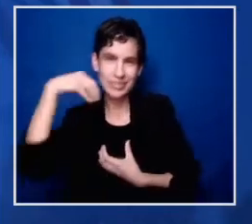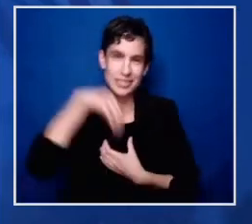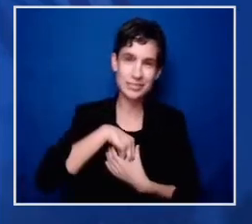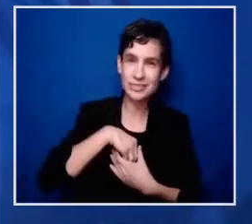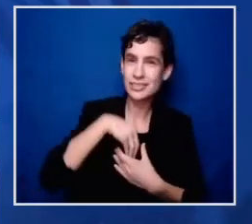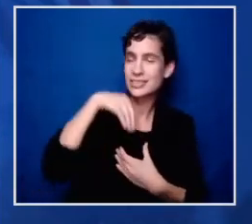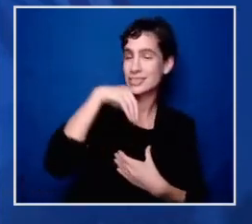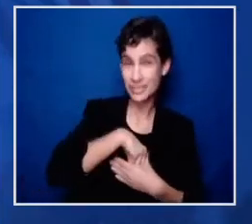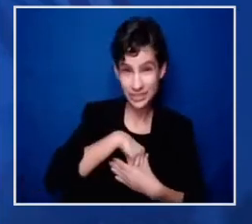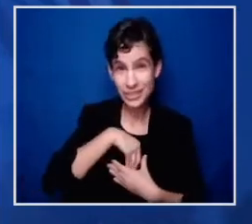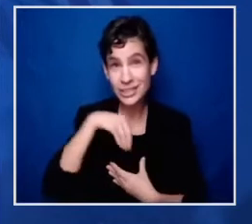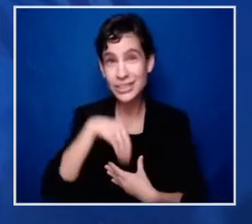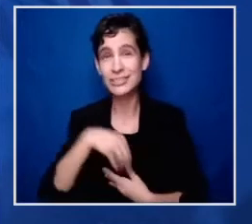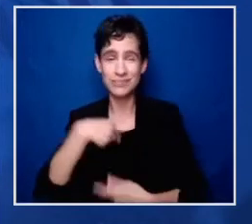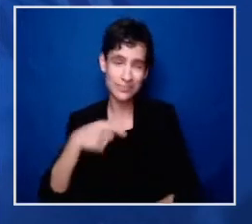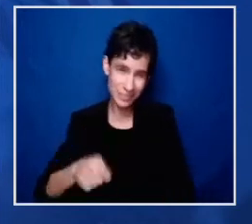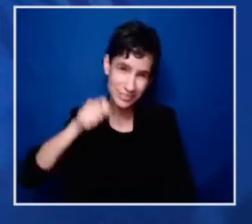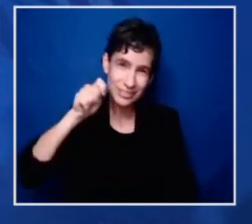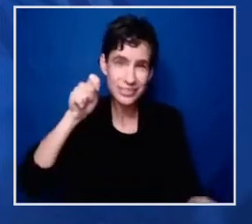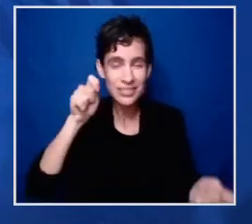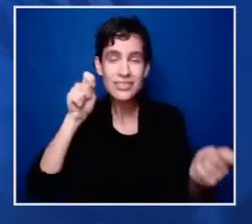I'm gonna be the change.